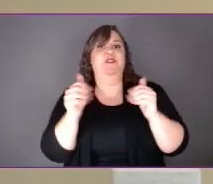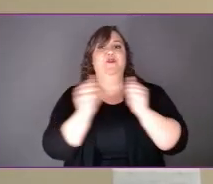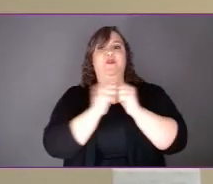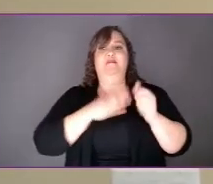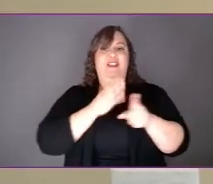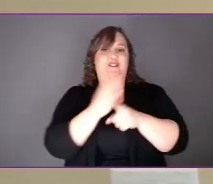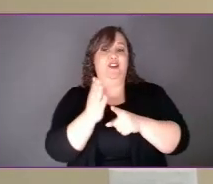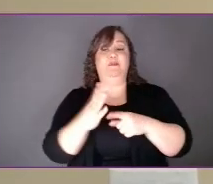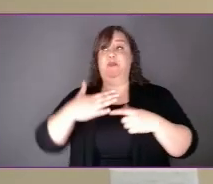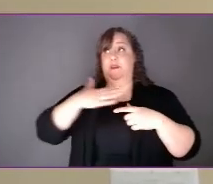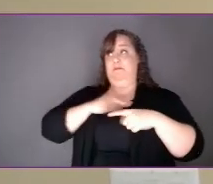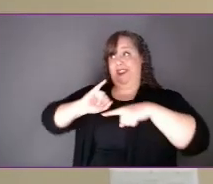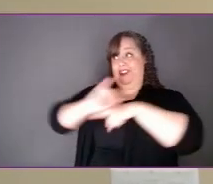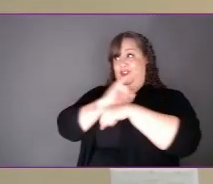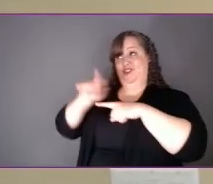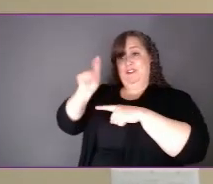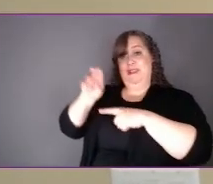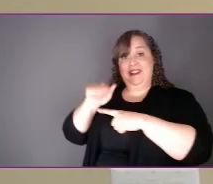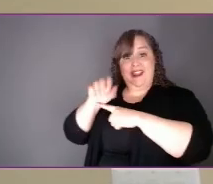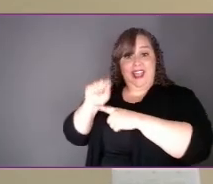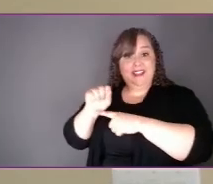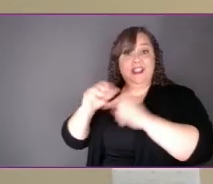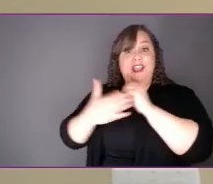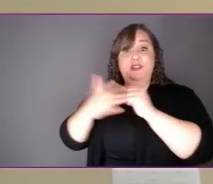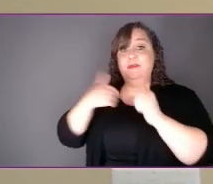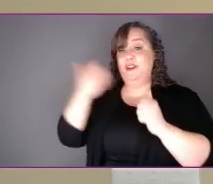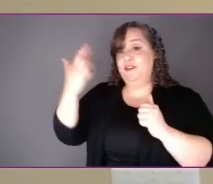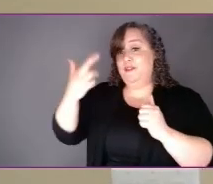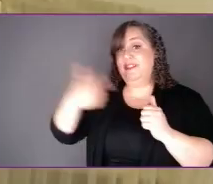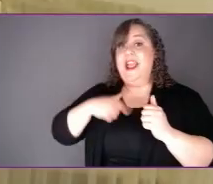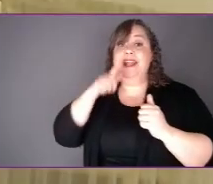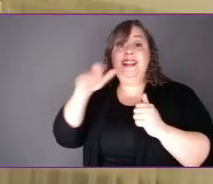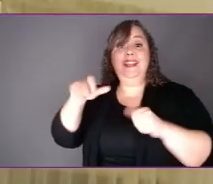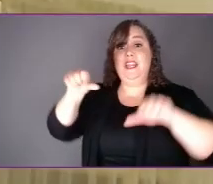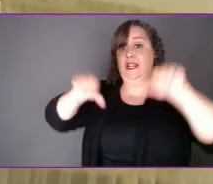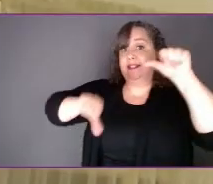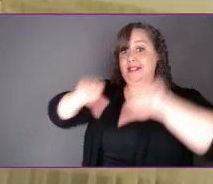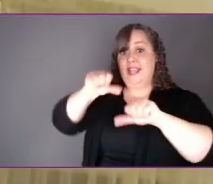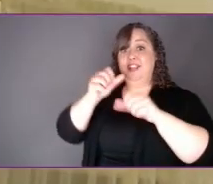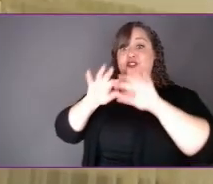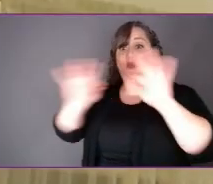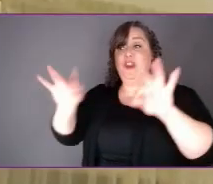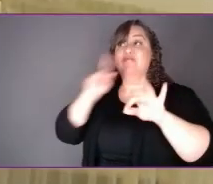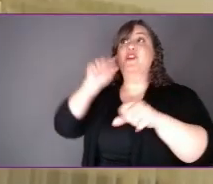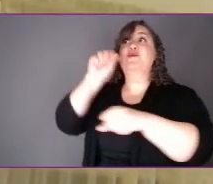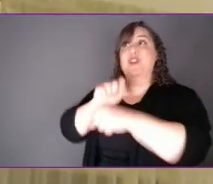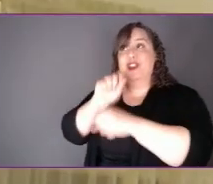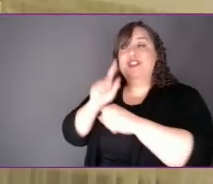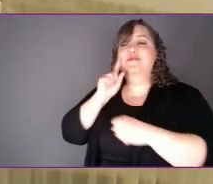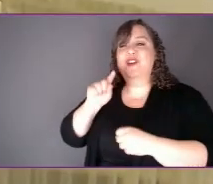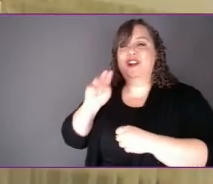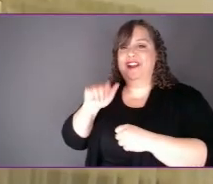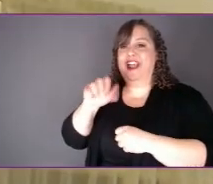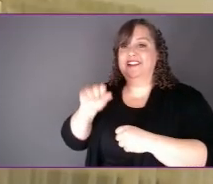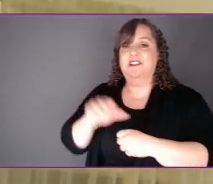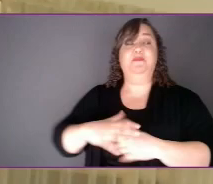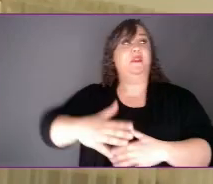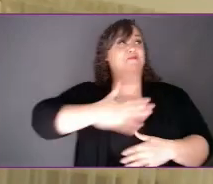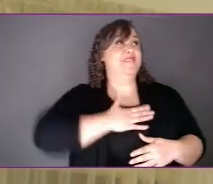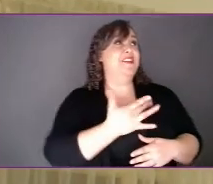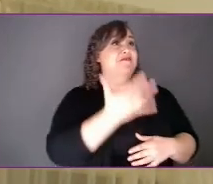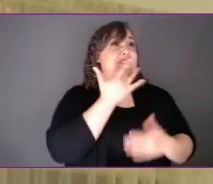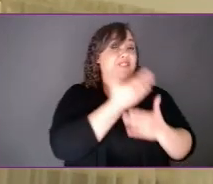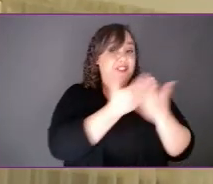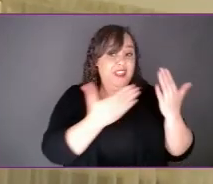at NASA helped me realize that I didn't need a science degree to work there. My favorite thing about interning at NASA was the ability